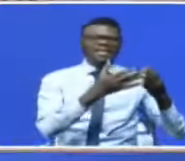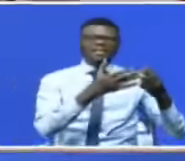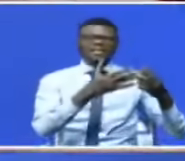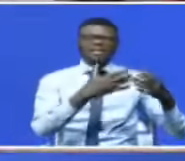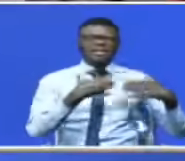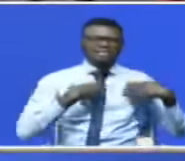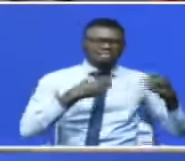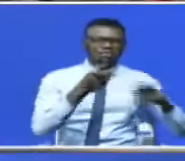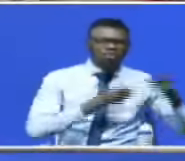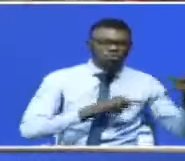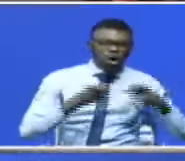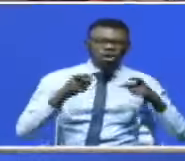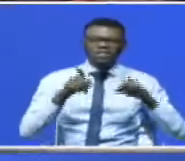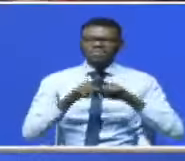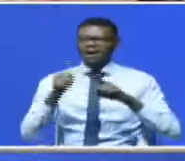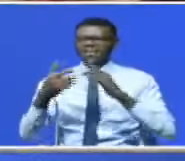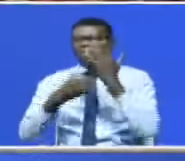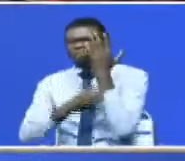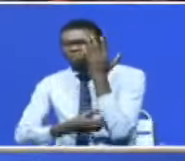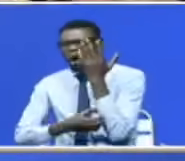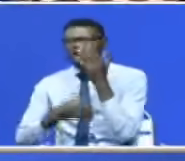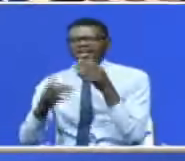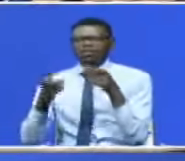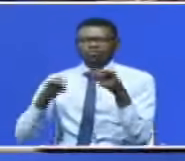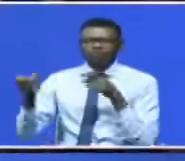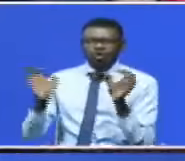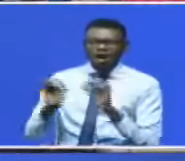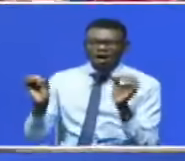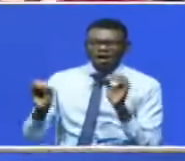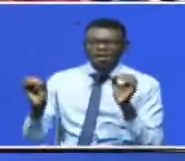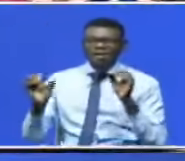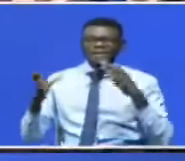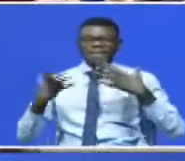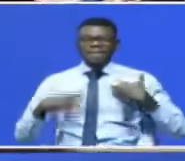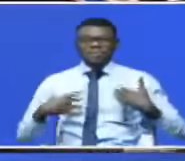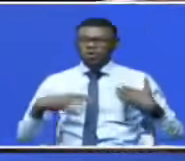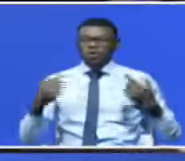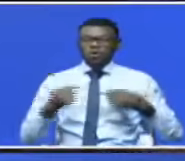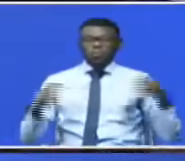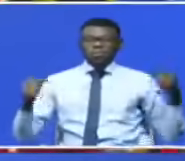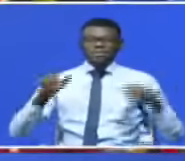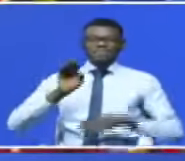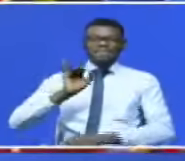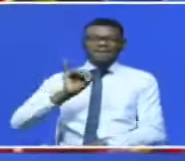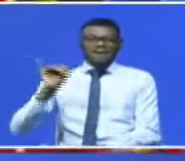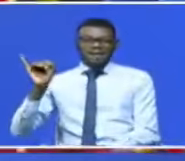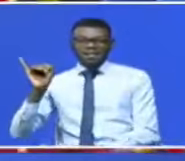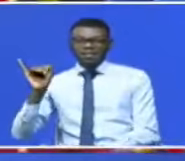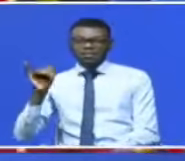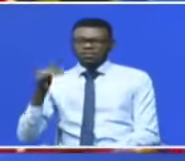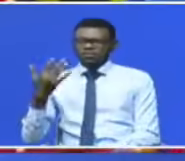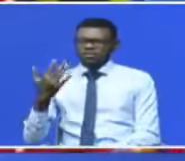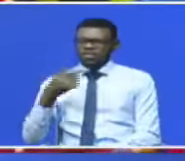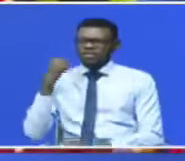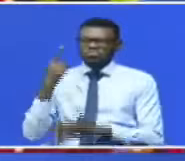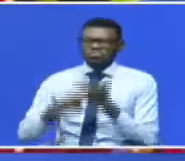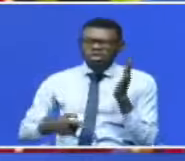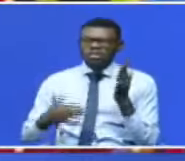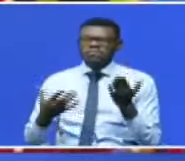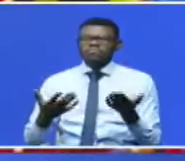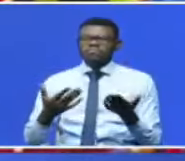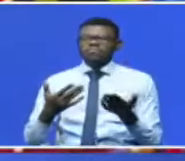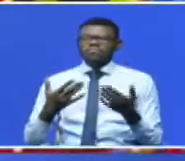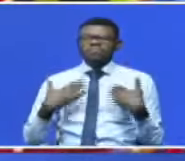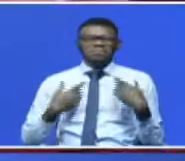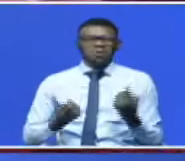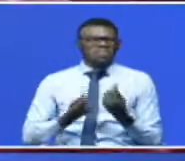been the political ammunition for those opposed to the BBI referendum bill, claiming it was aimed at creating positions for a